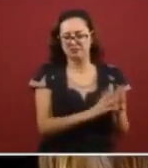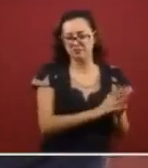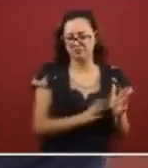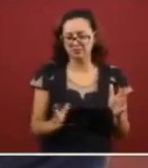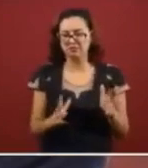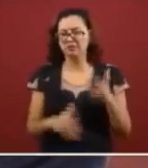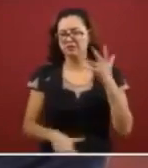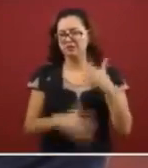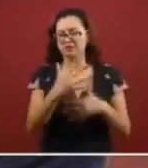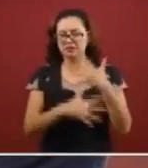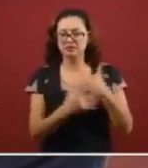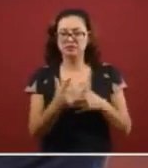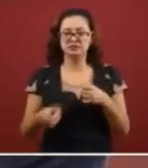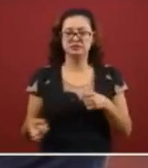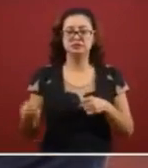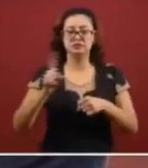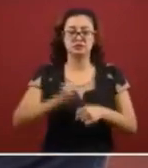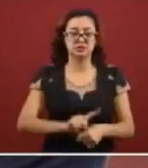company, and in